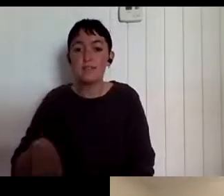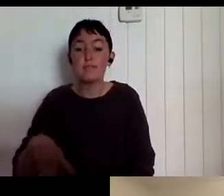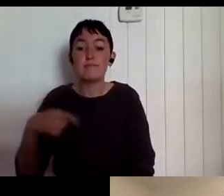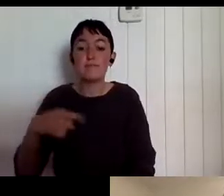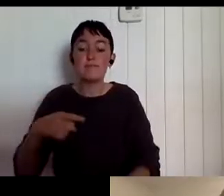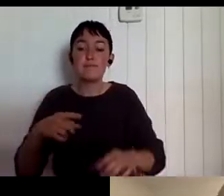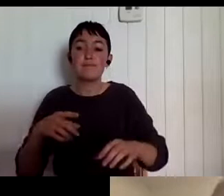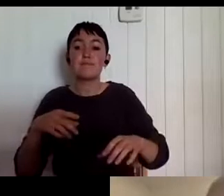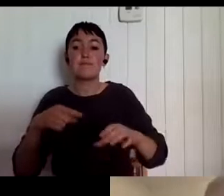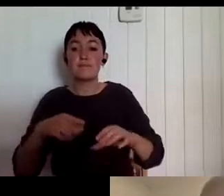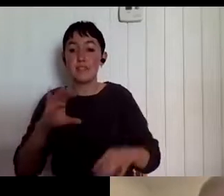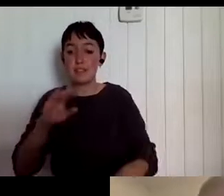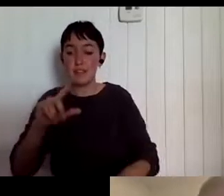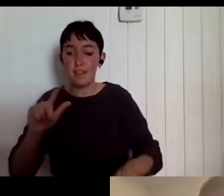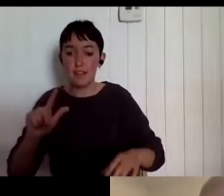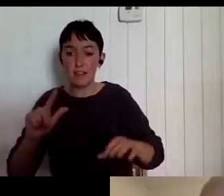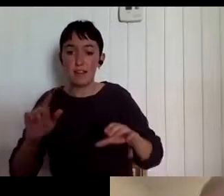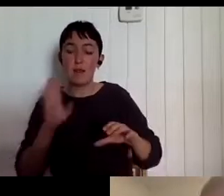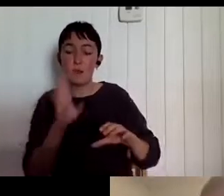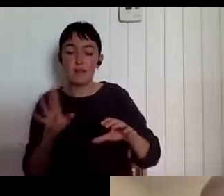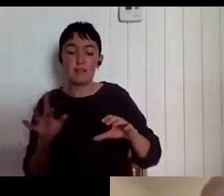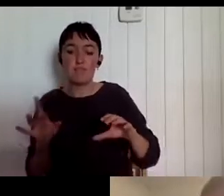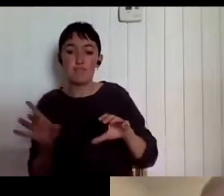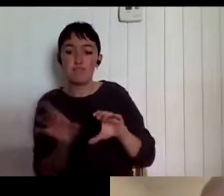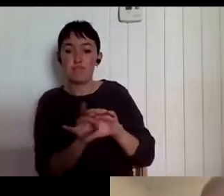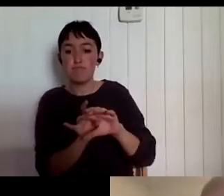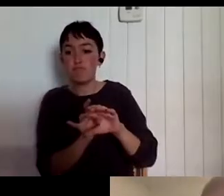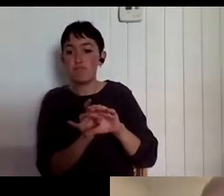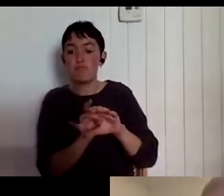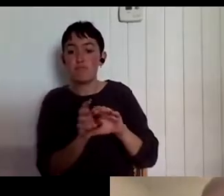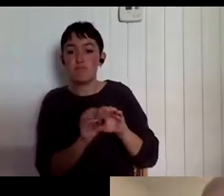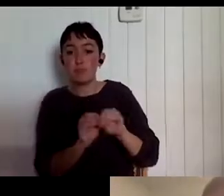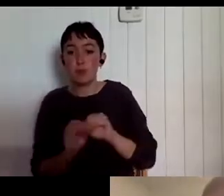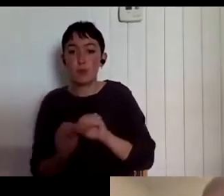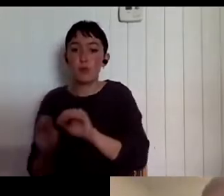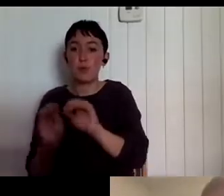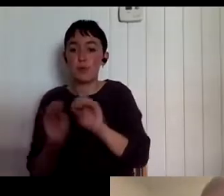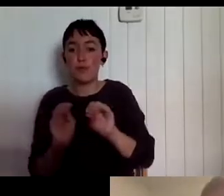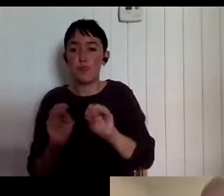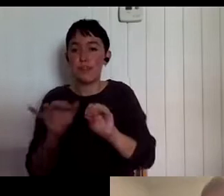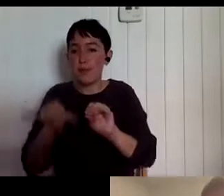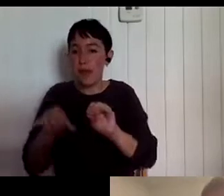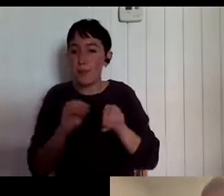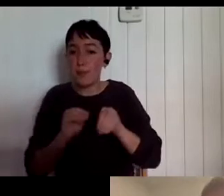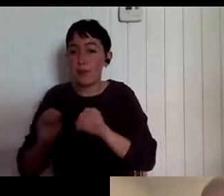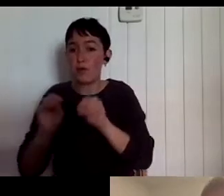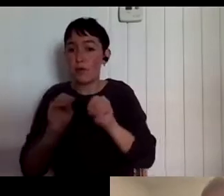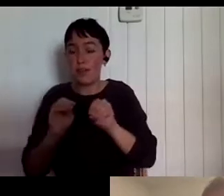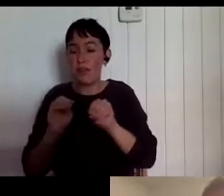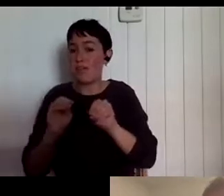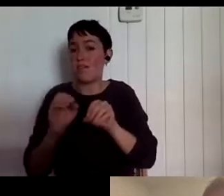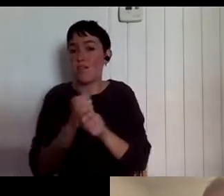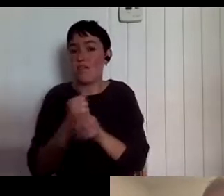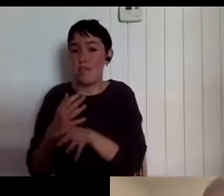go all the way to the cathode. And so that movement of electrons is that electricity. And usually the cathode is somewhere where there's